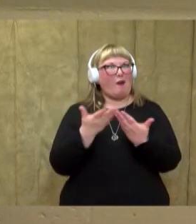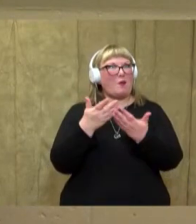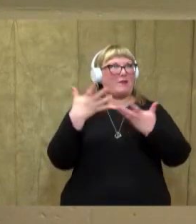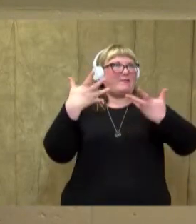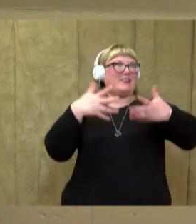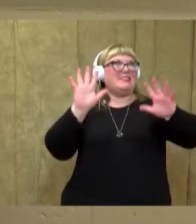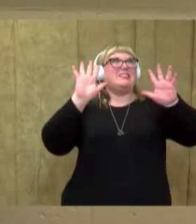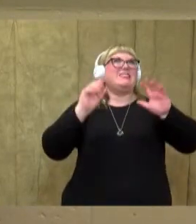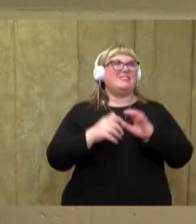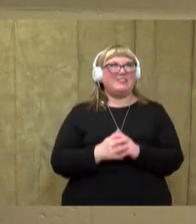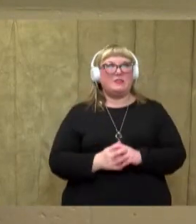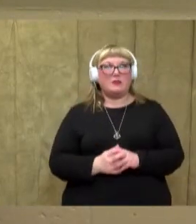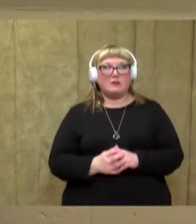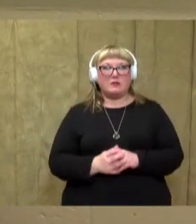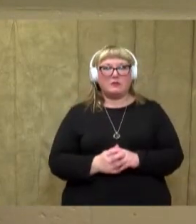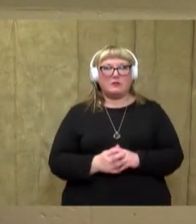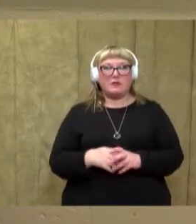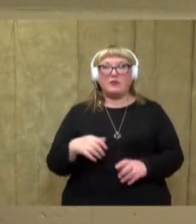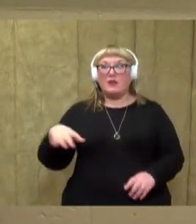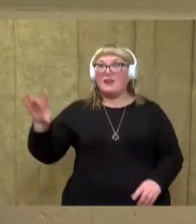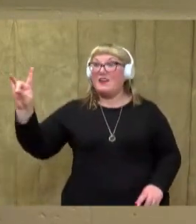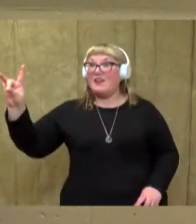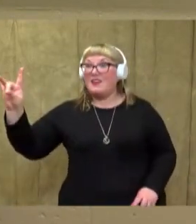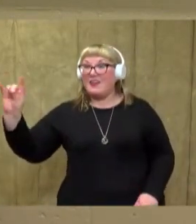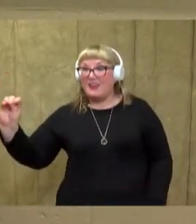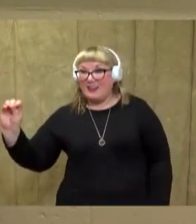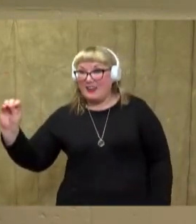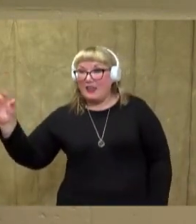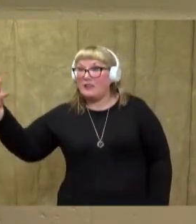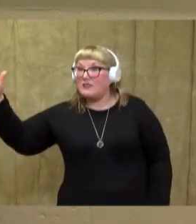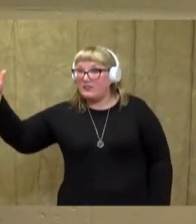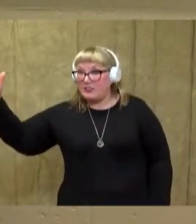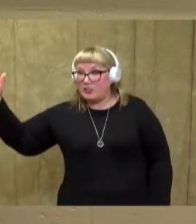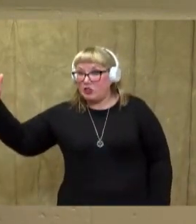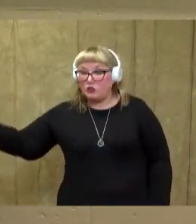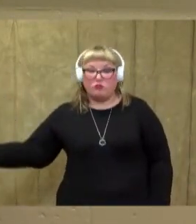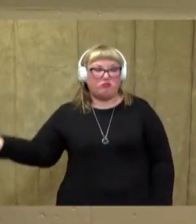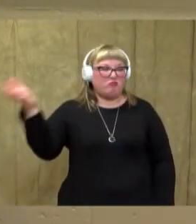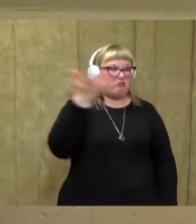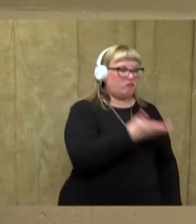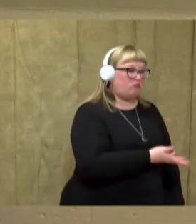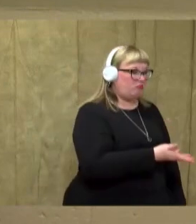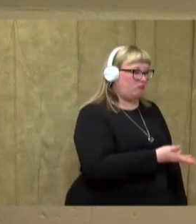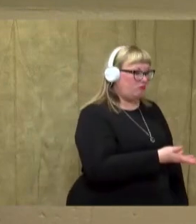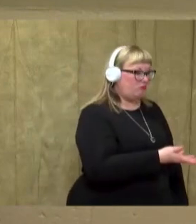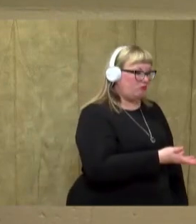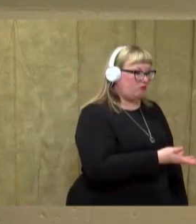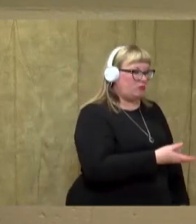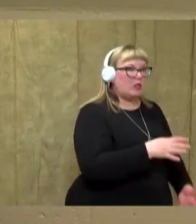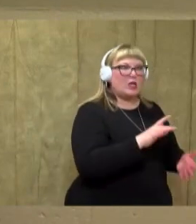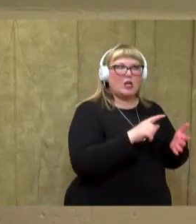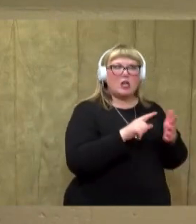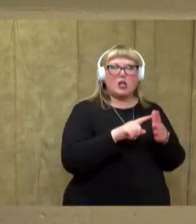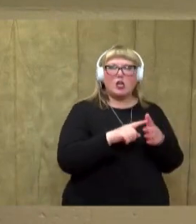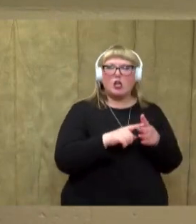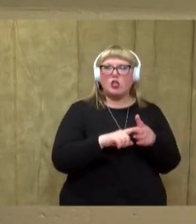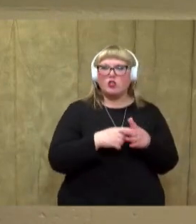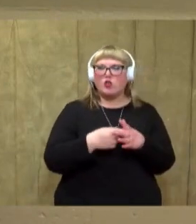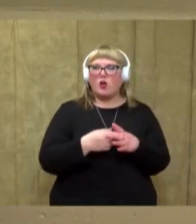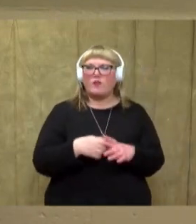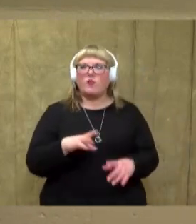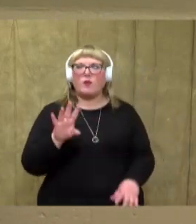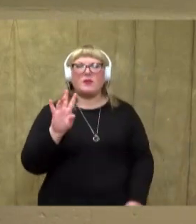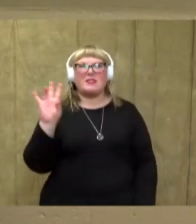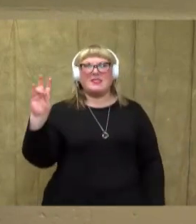done. What comes after our number 80? Let's start from 78 and count on and see if